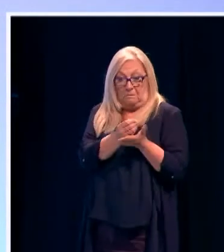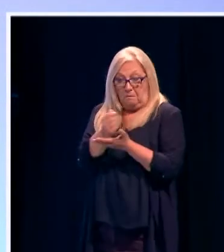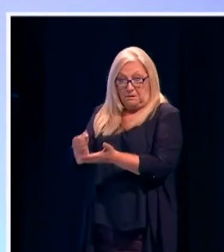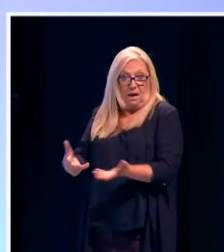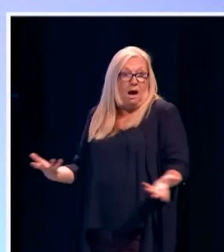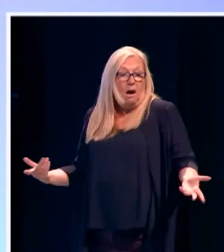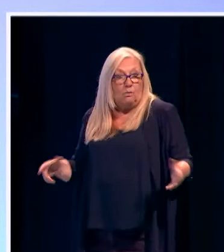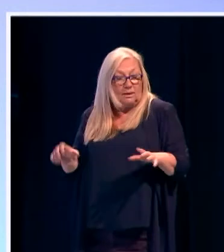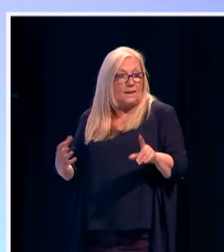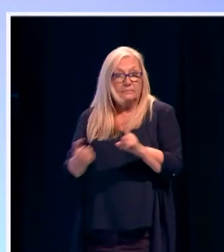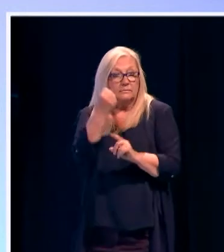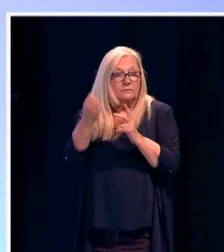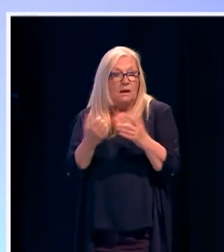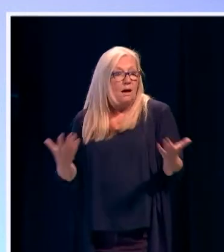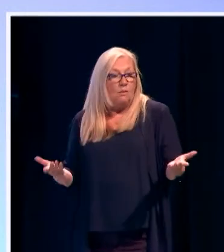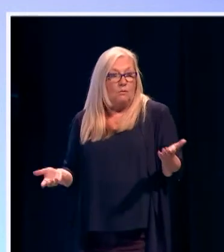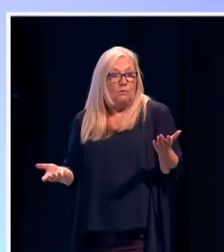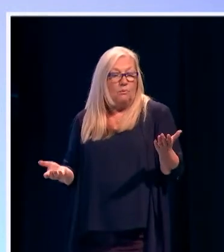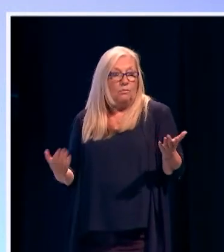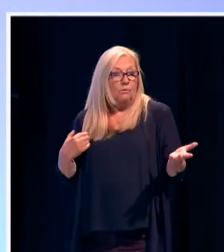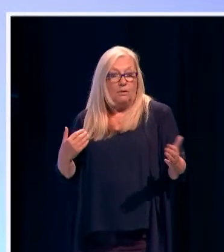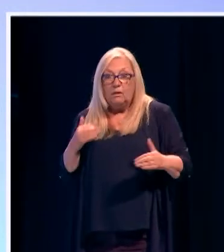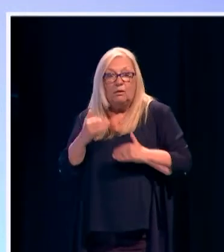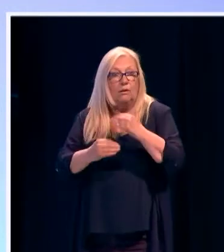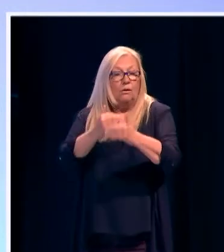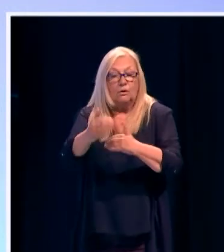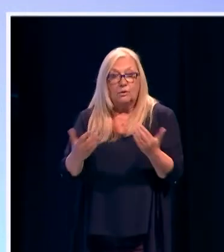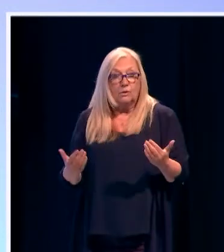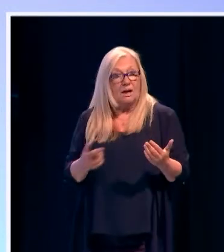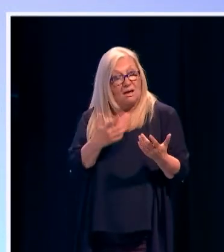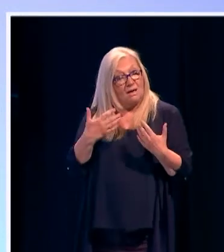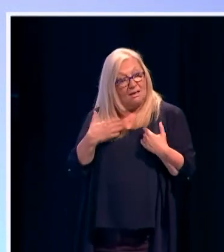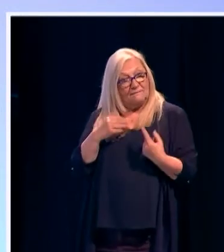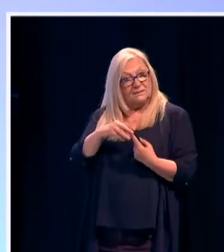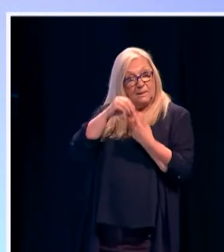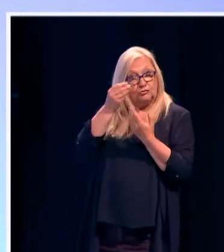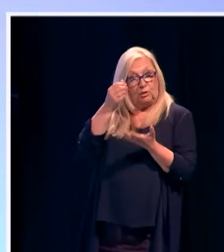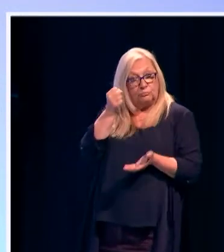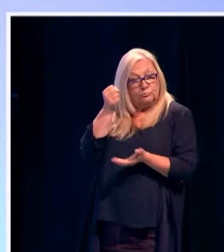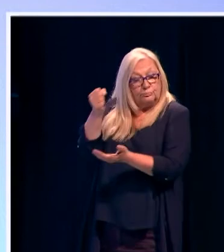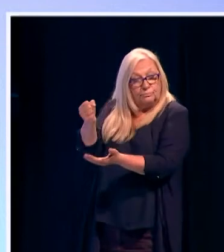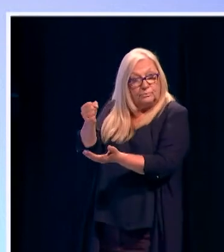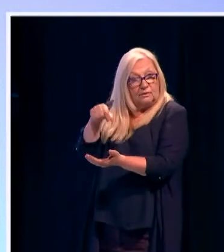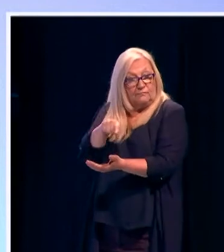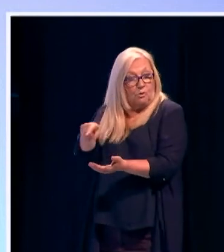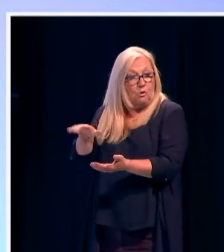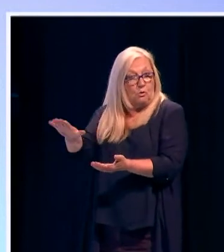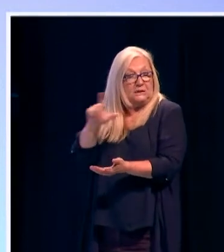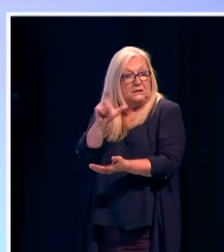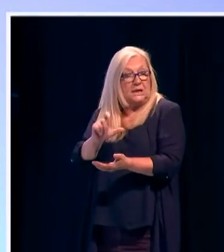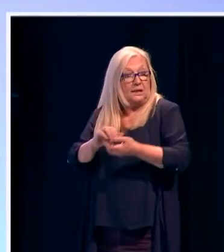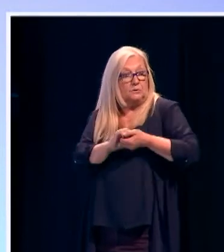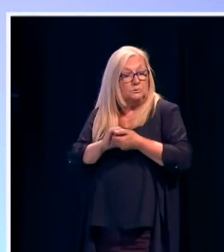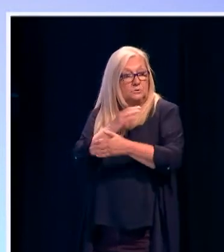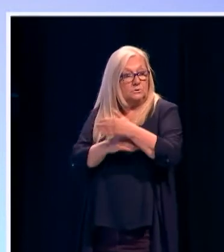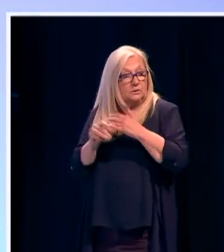right balance on how they can proceed. But if there is a special budget allocated to realize that must